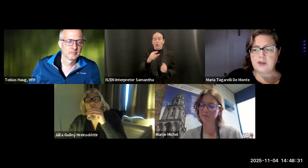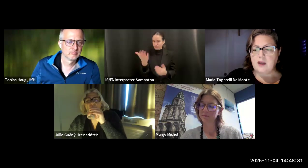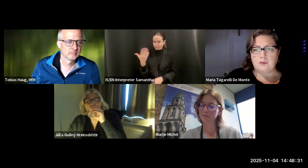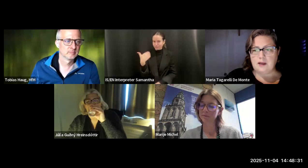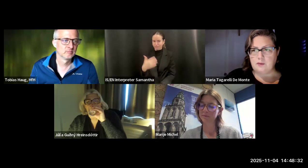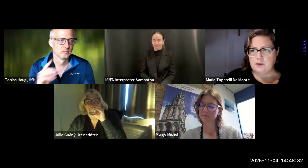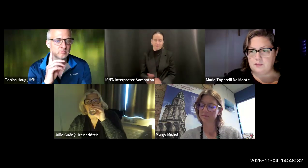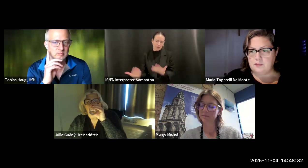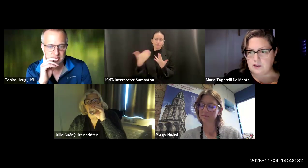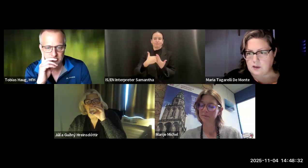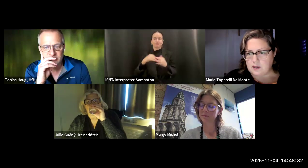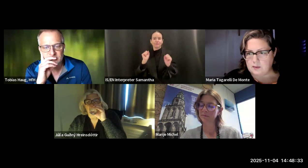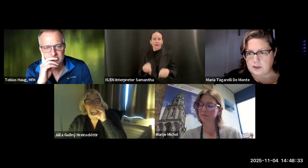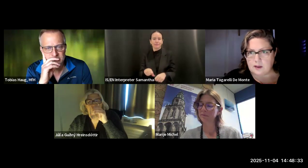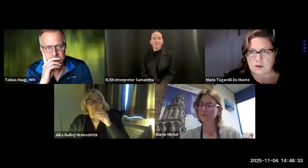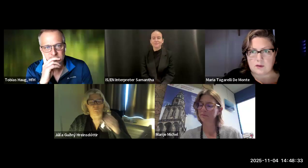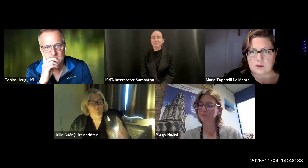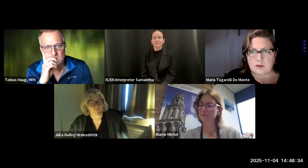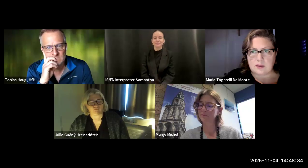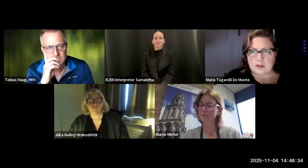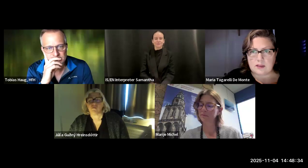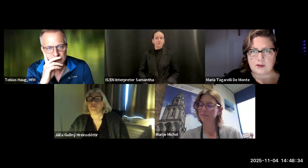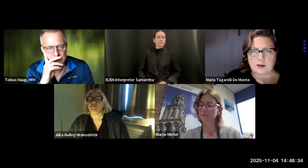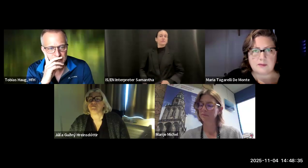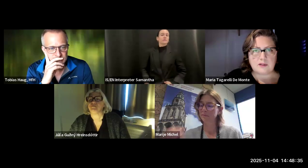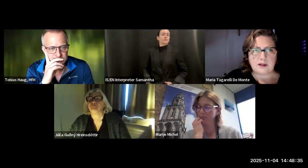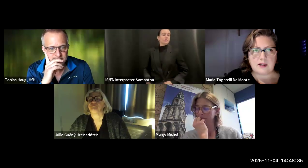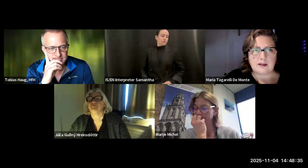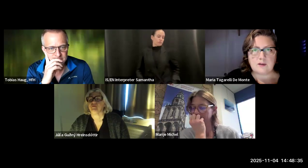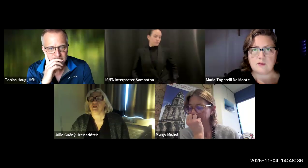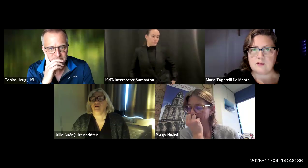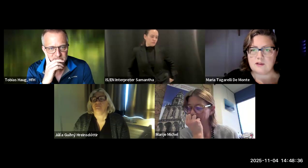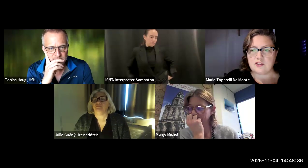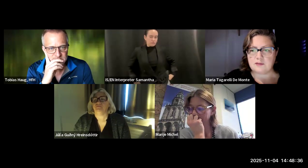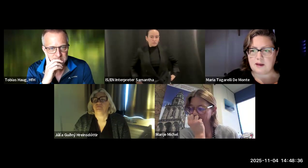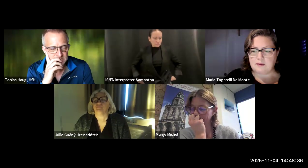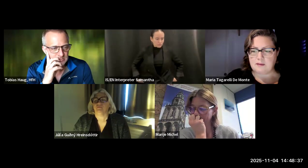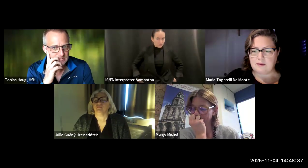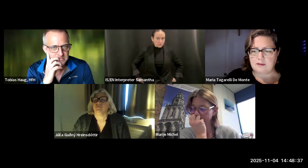welcome. So what I will be talking about today. Now, I'm sorry, I need